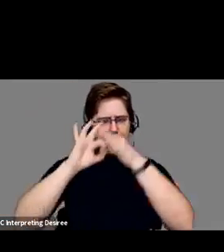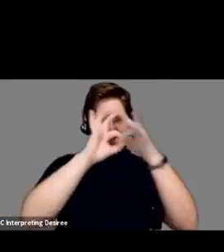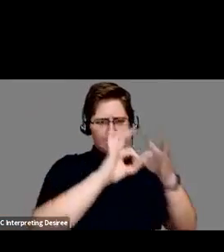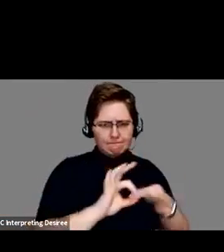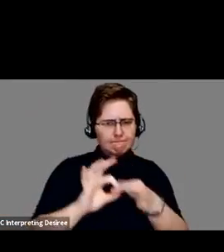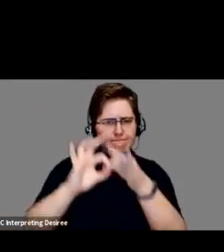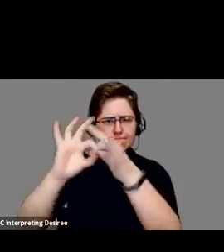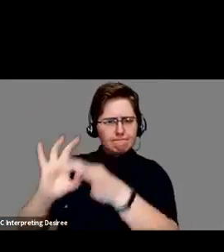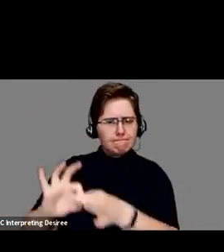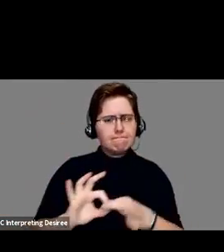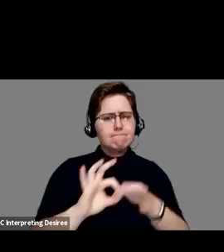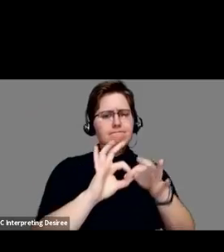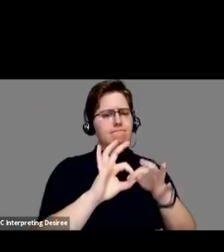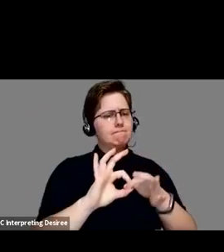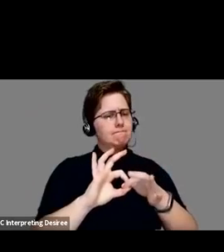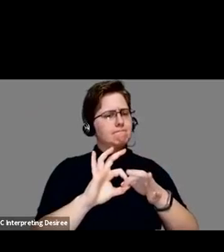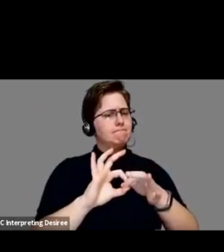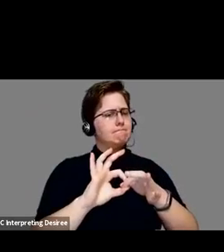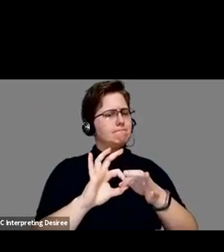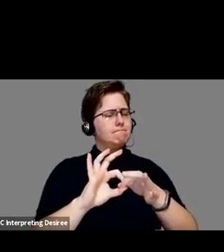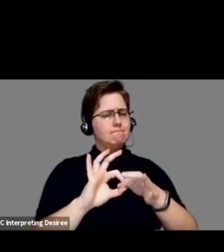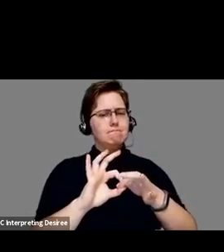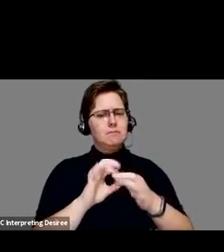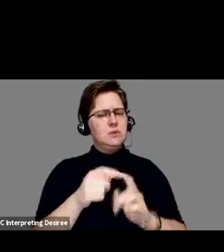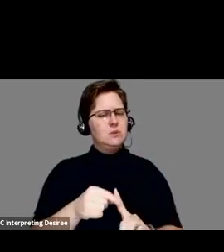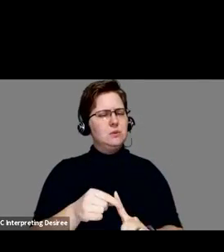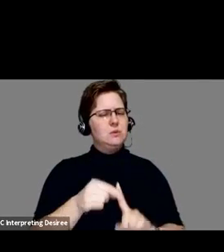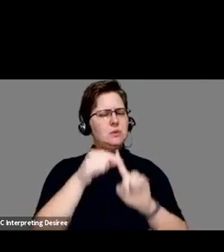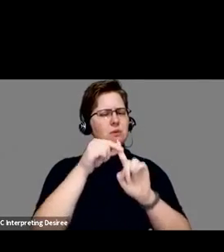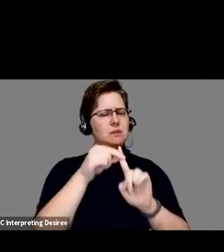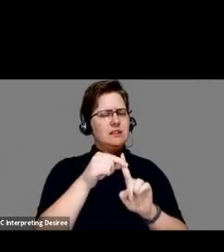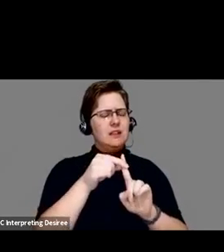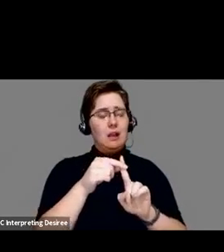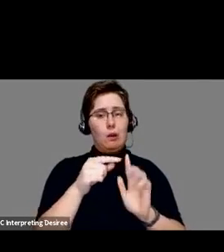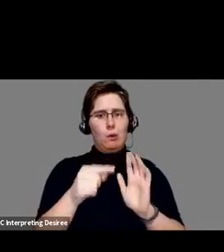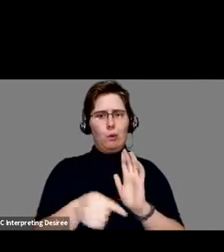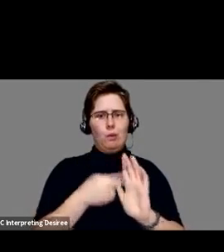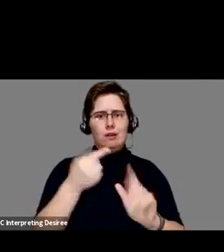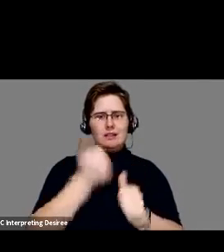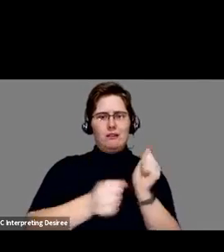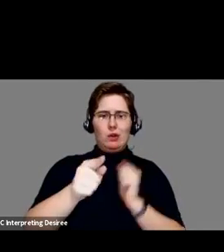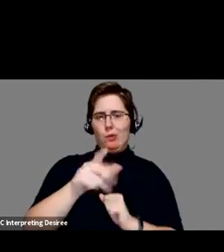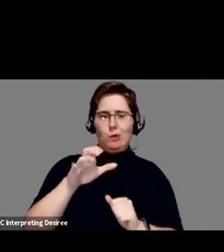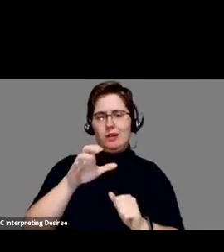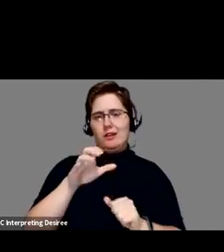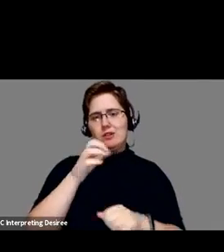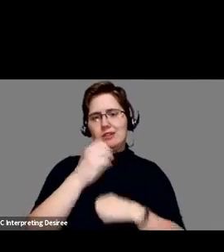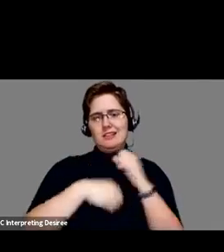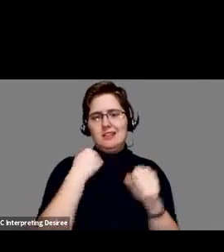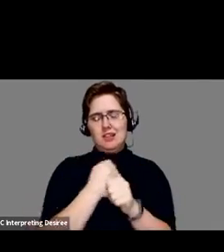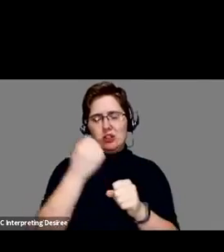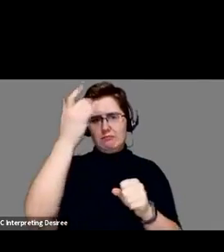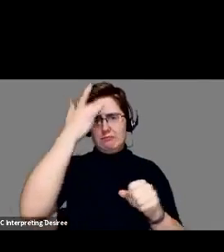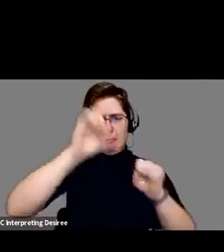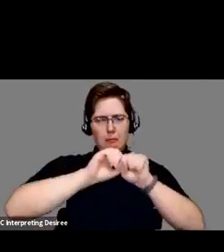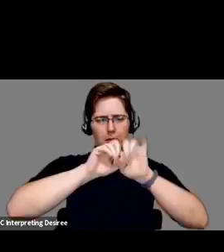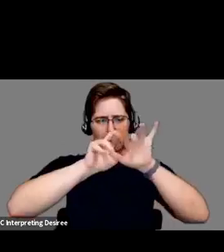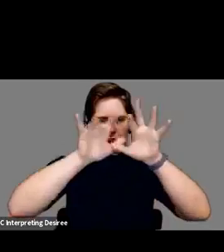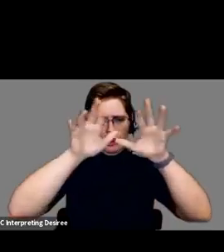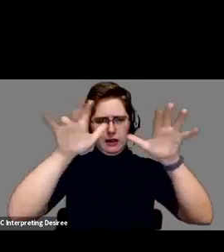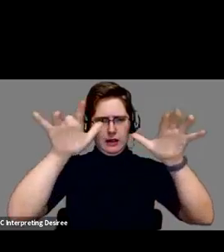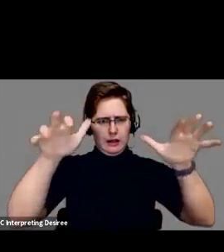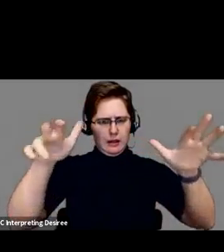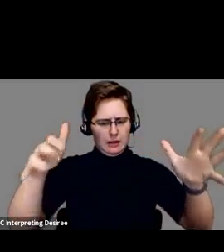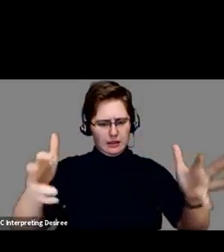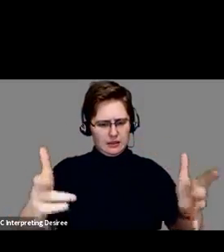of that the uniqueness of a once in a century kind of global pandemic. It really brings out